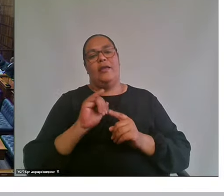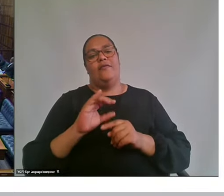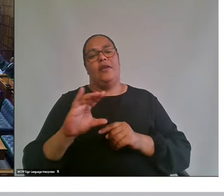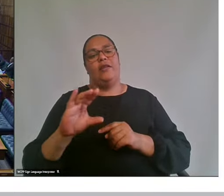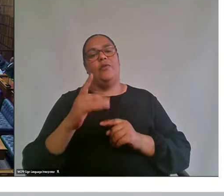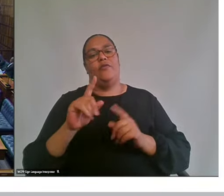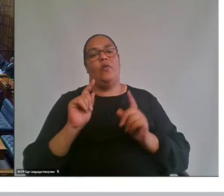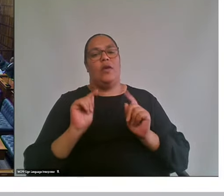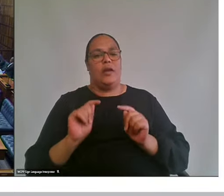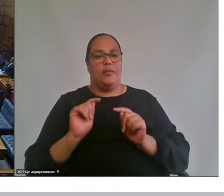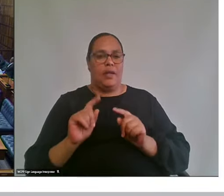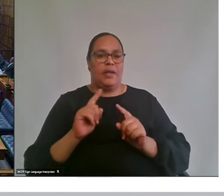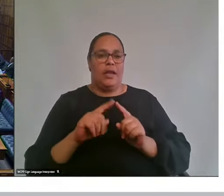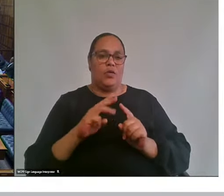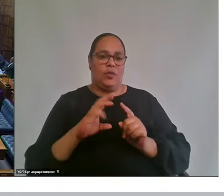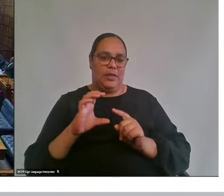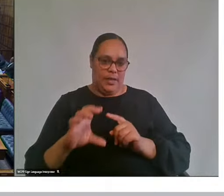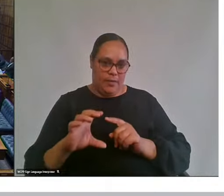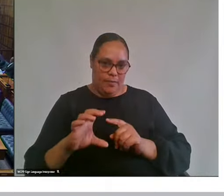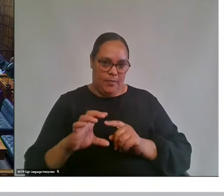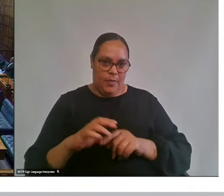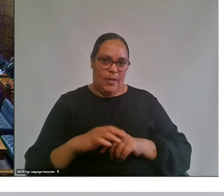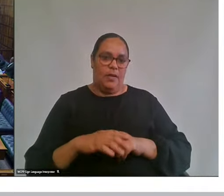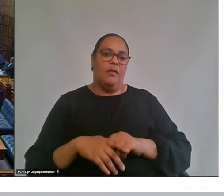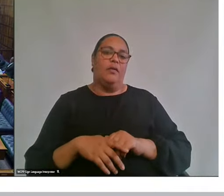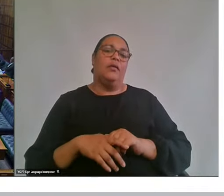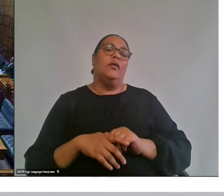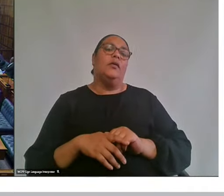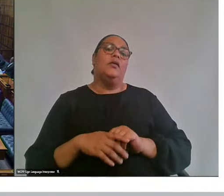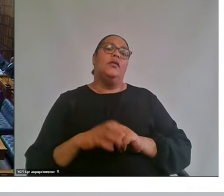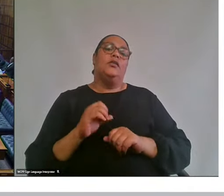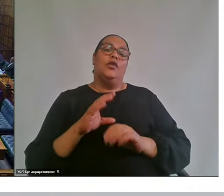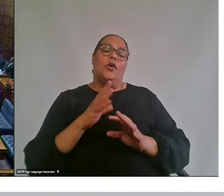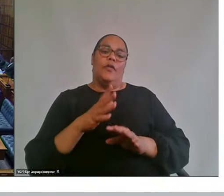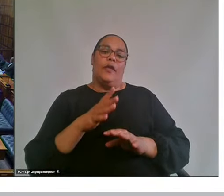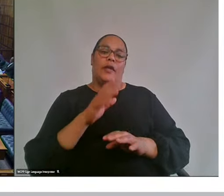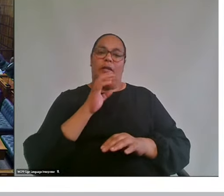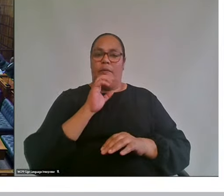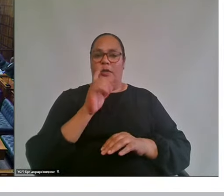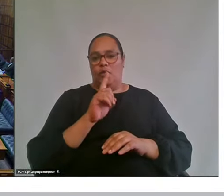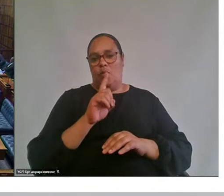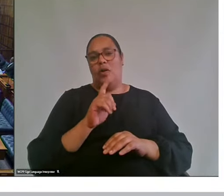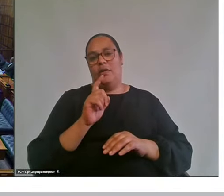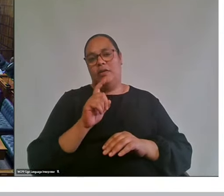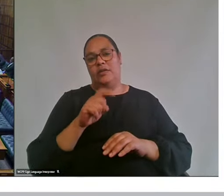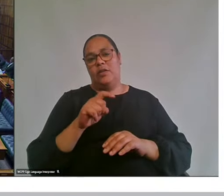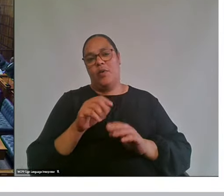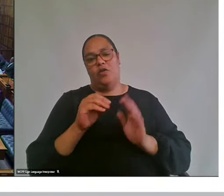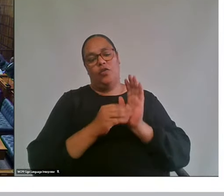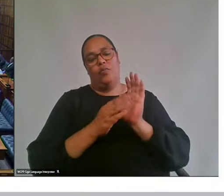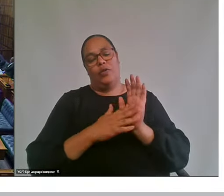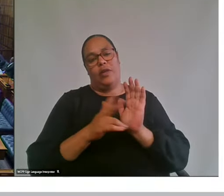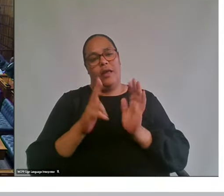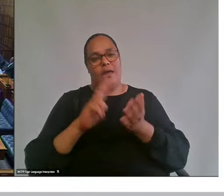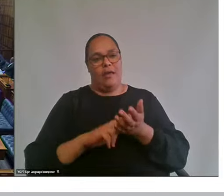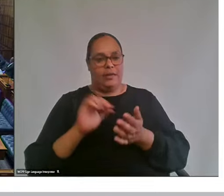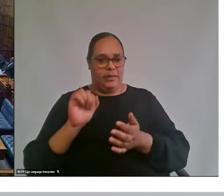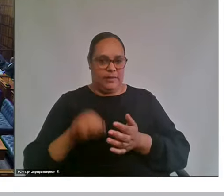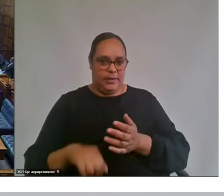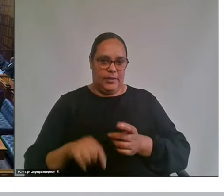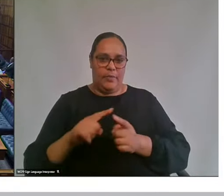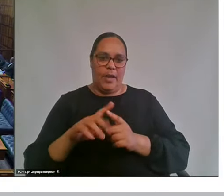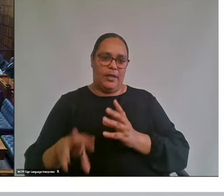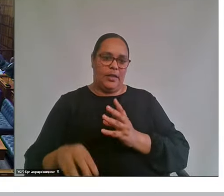for Cape Town and the Western Cape um so that is what is um obviously defined in the ACT um in